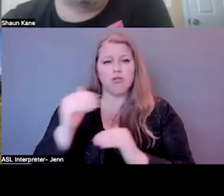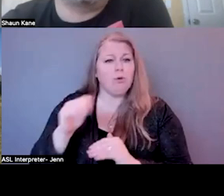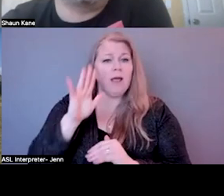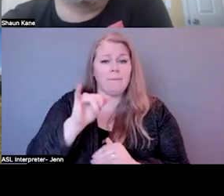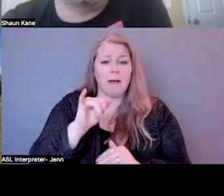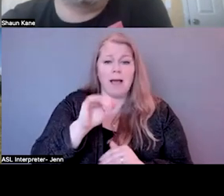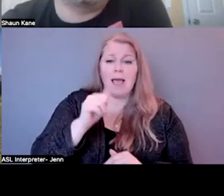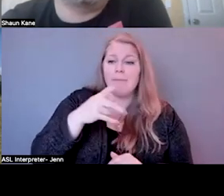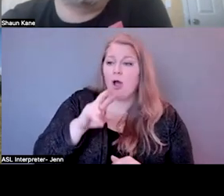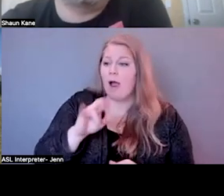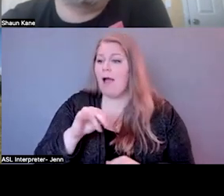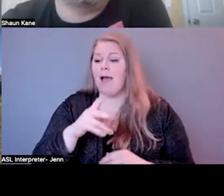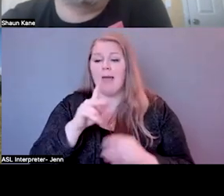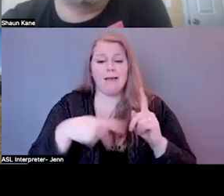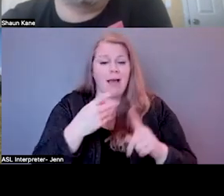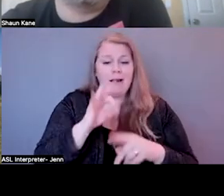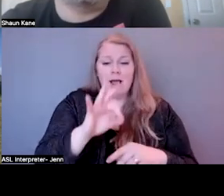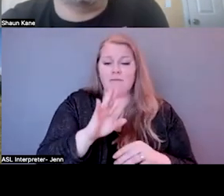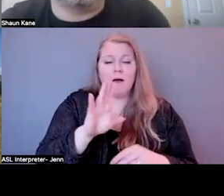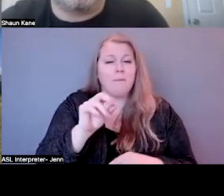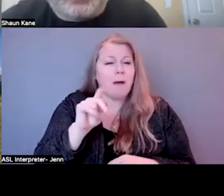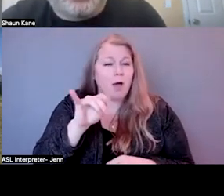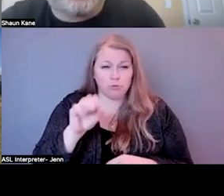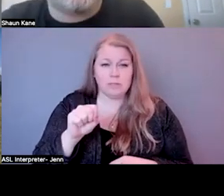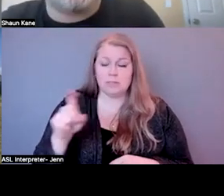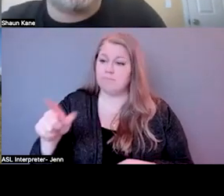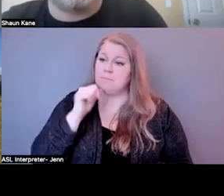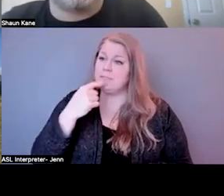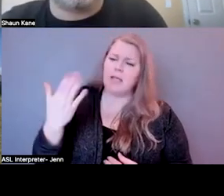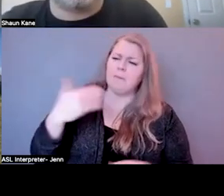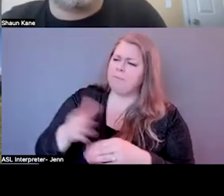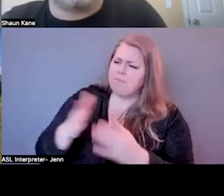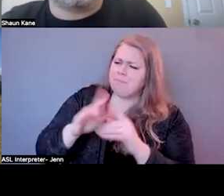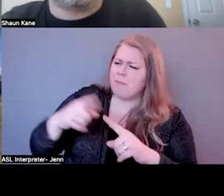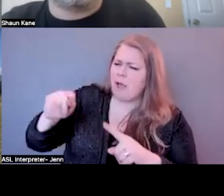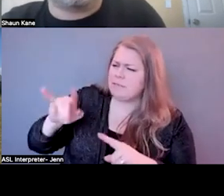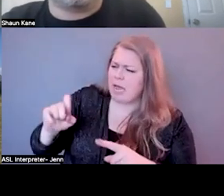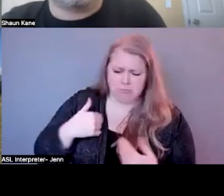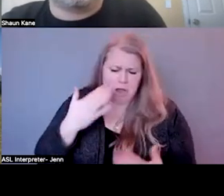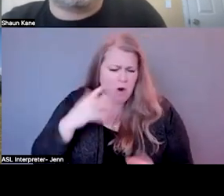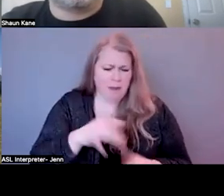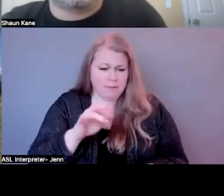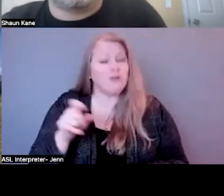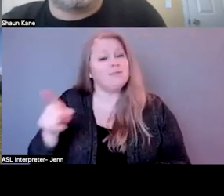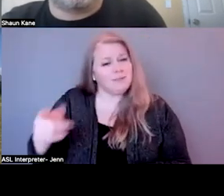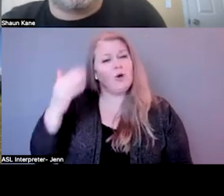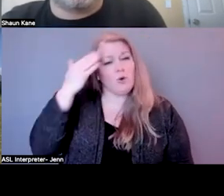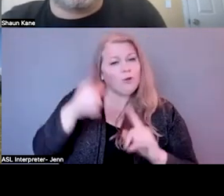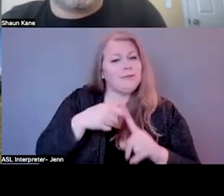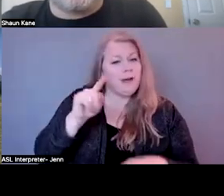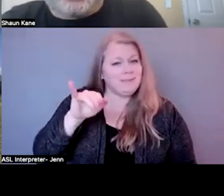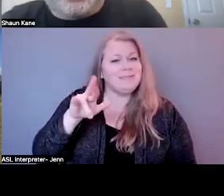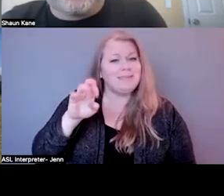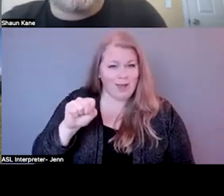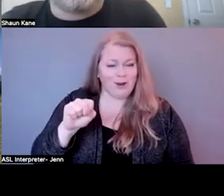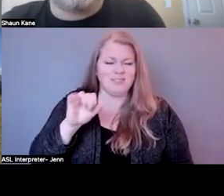priori domain boundaries. It didn't say, come on, you're asking about tires. I don't know about tires. It does know about tires. It knows some